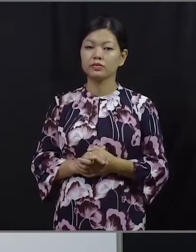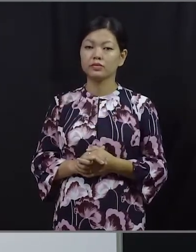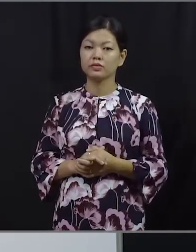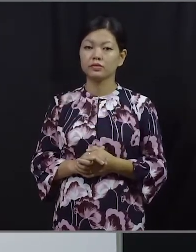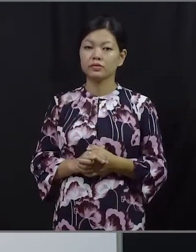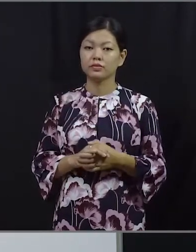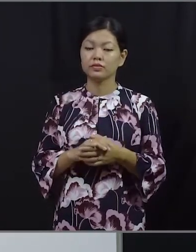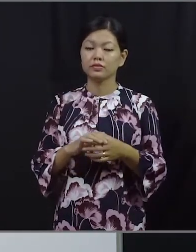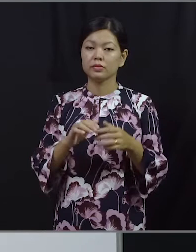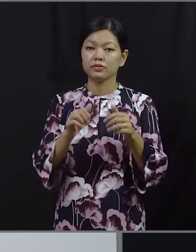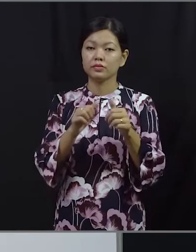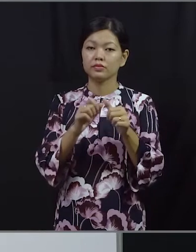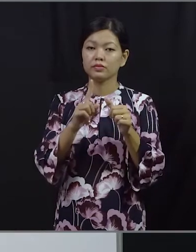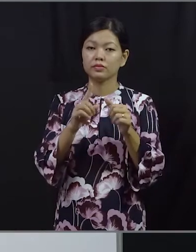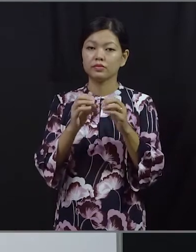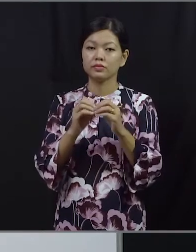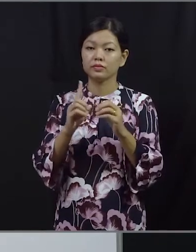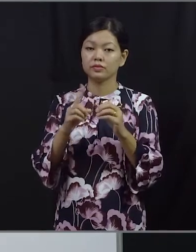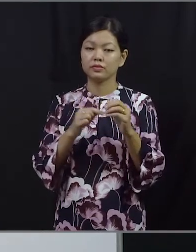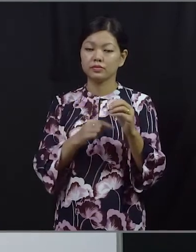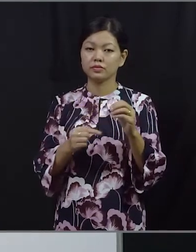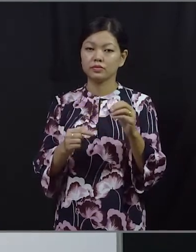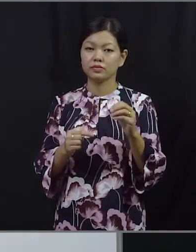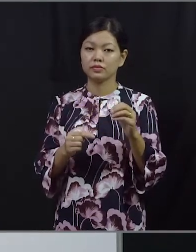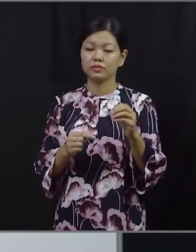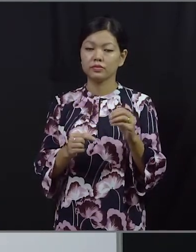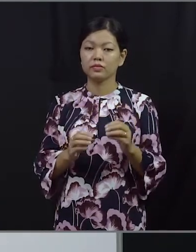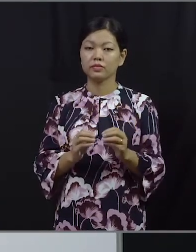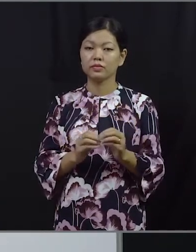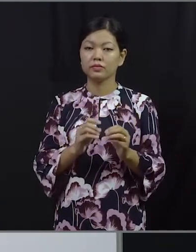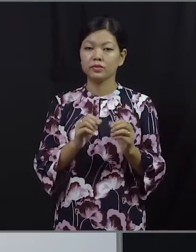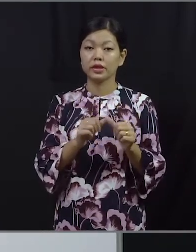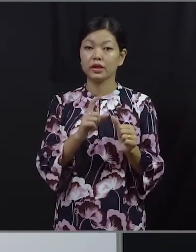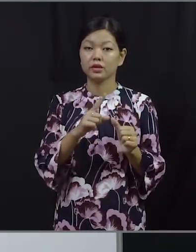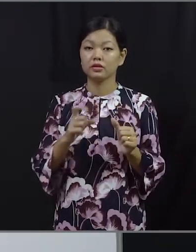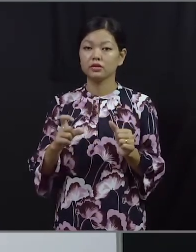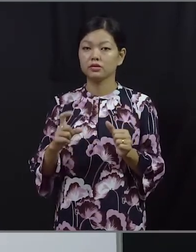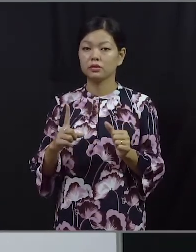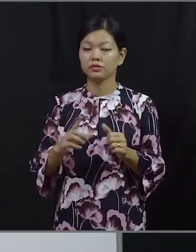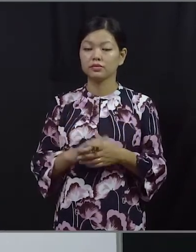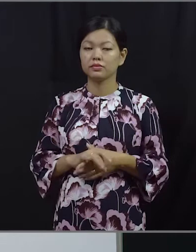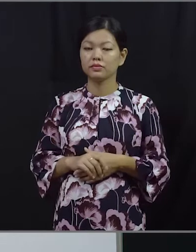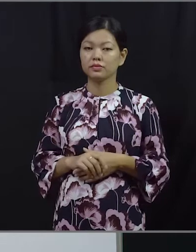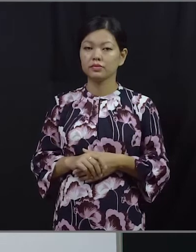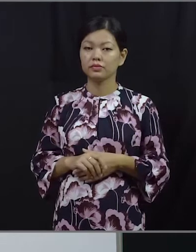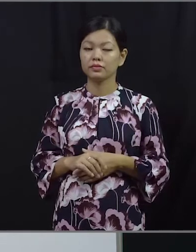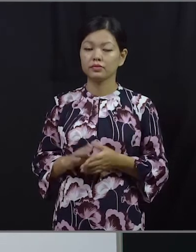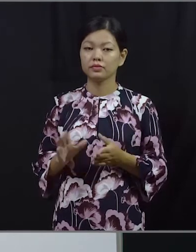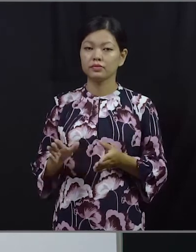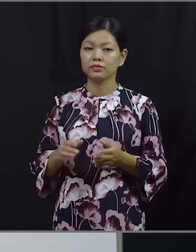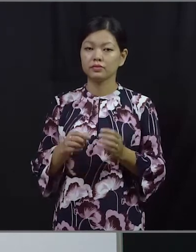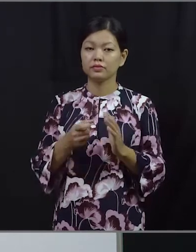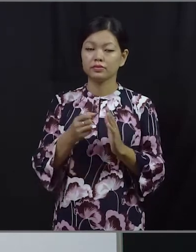is A dash, B dash divided by A dash, C. Okay, so from here let's simplify this